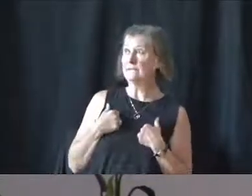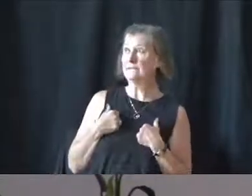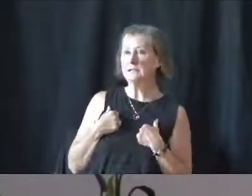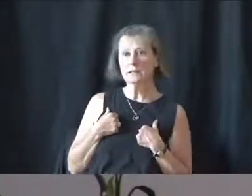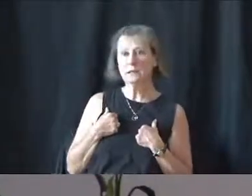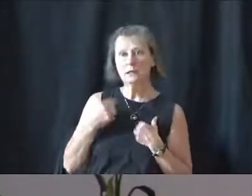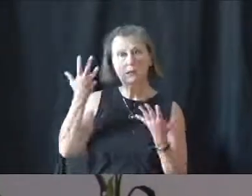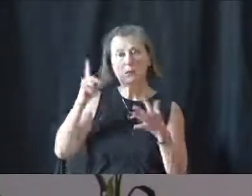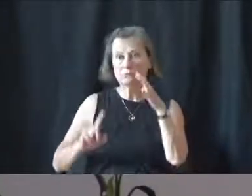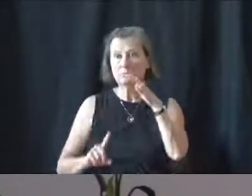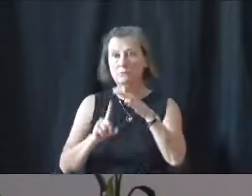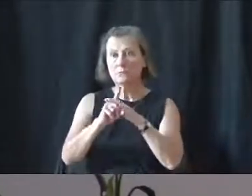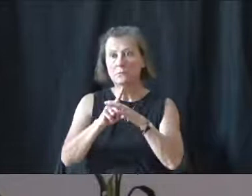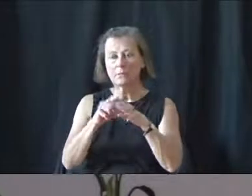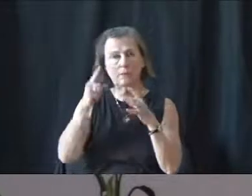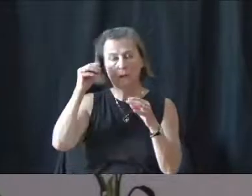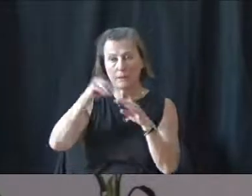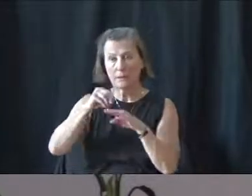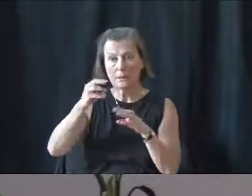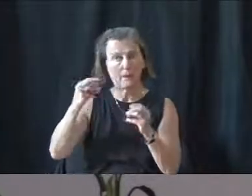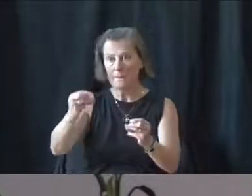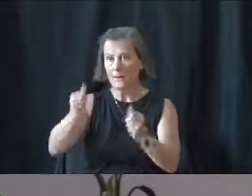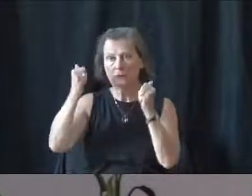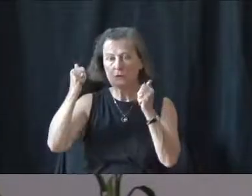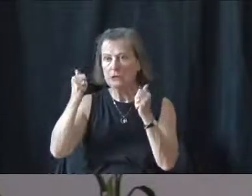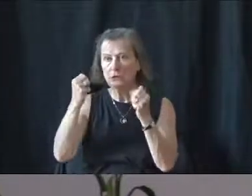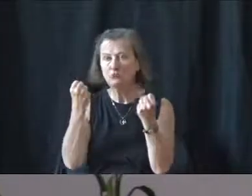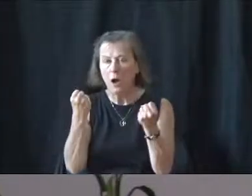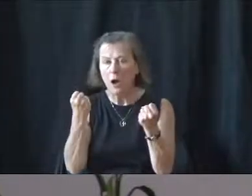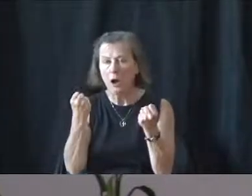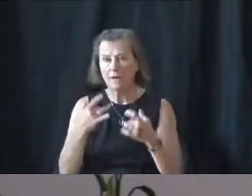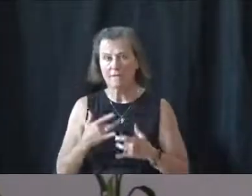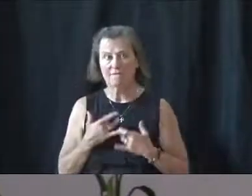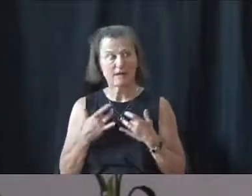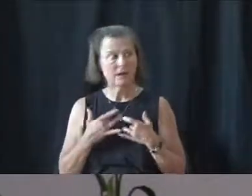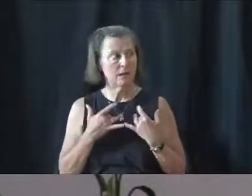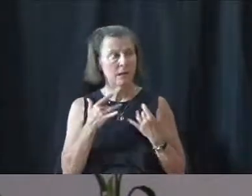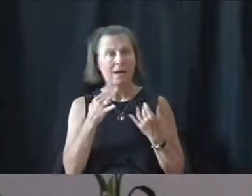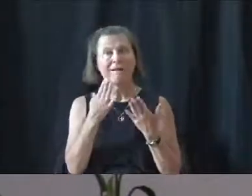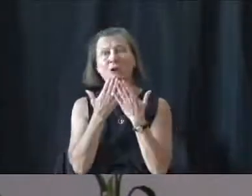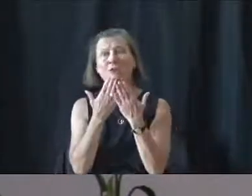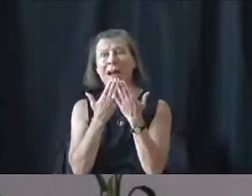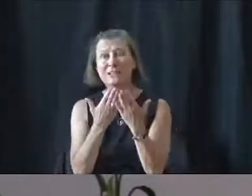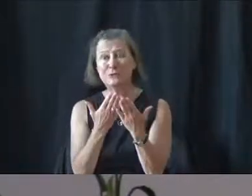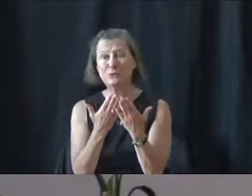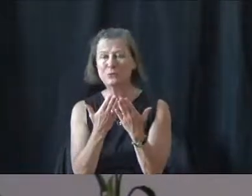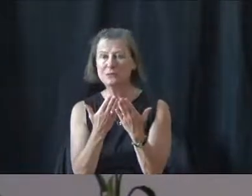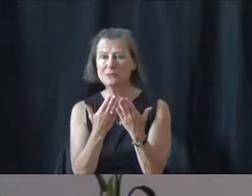What came up for me immediately and very strongly was a feeling of gratitude,